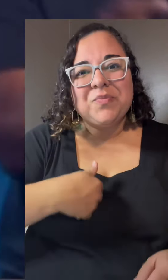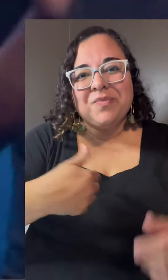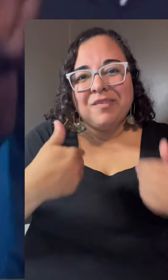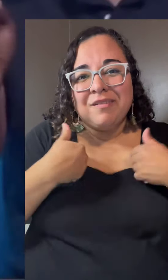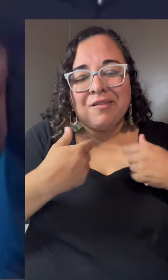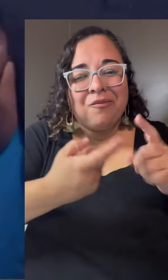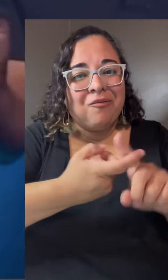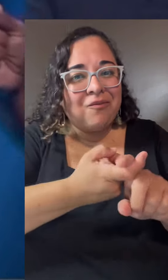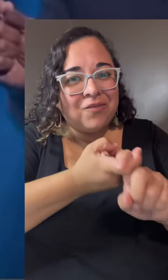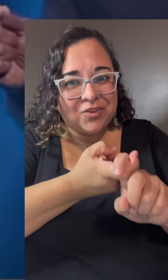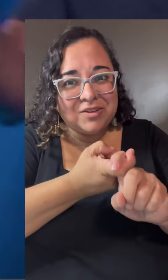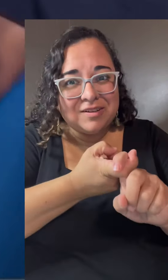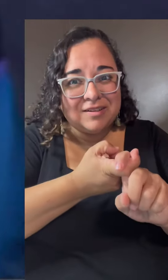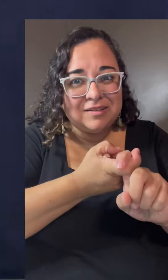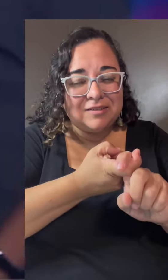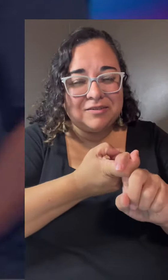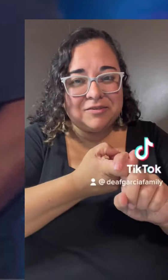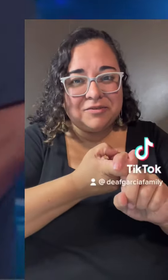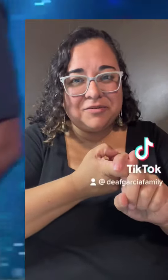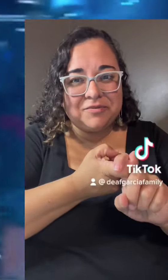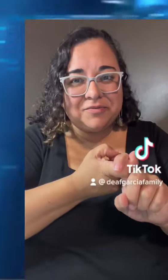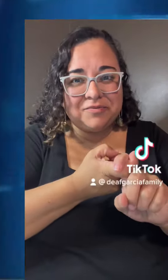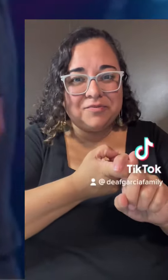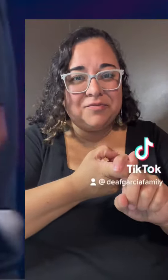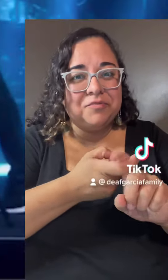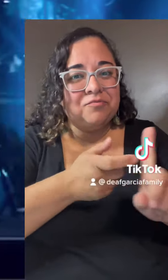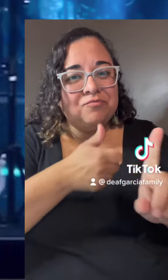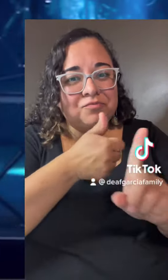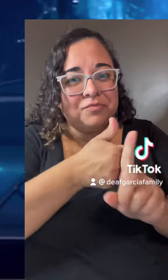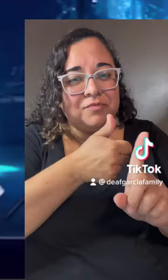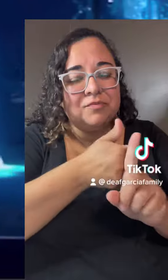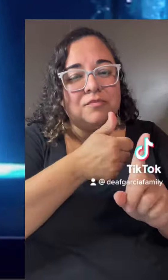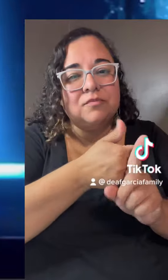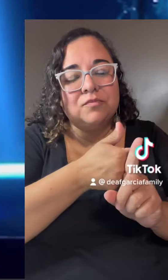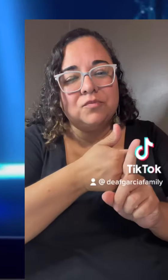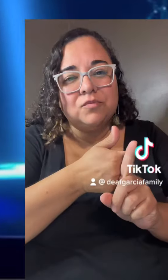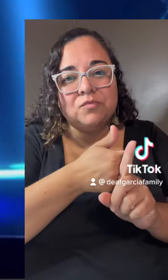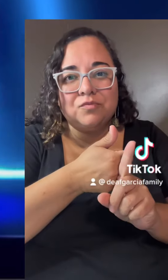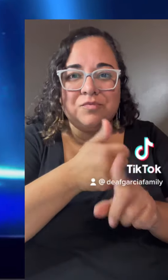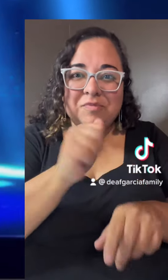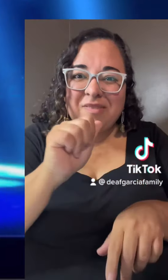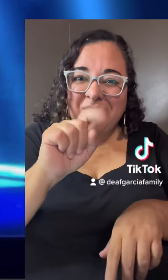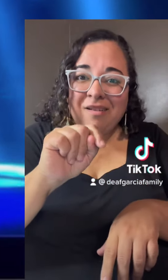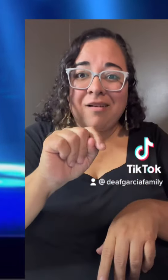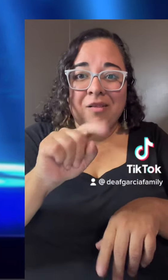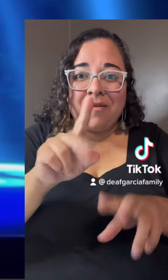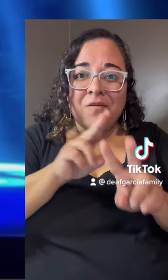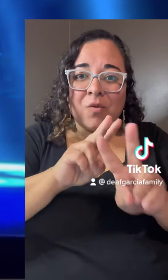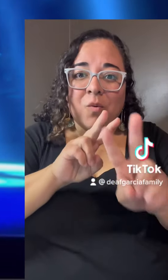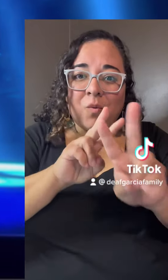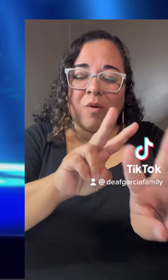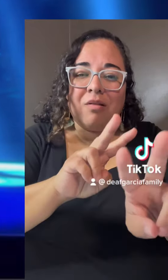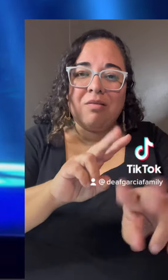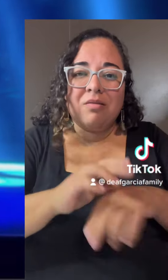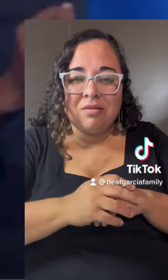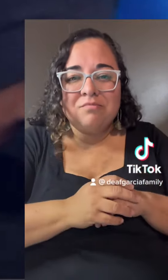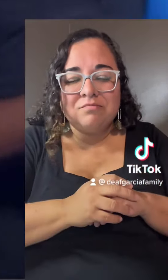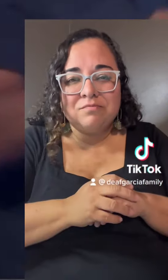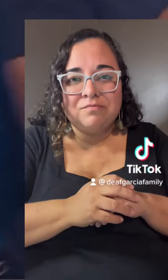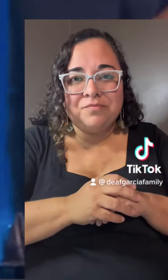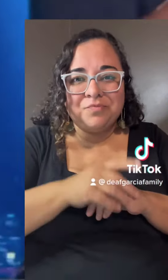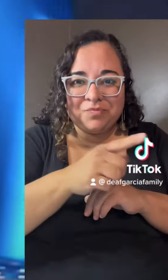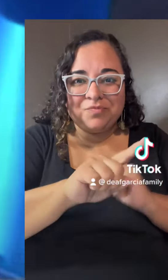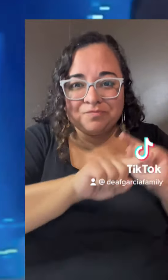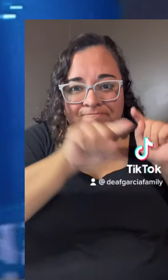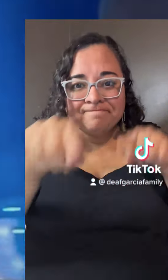I had a friend, I had a friend who was at a funeral. He